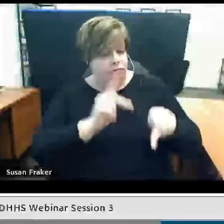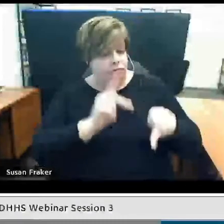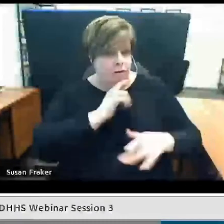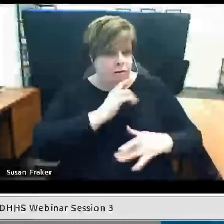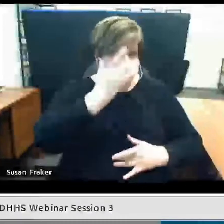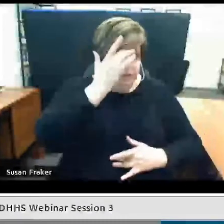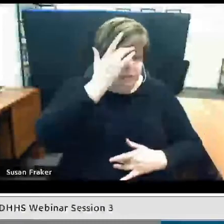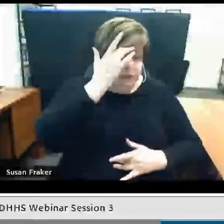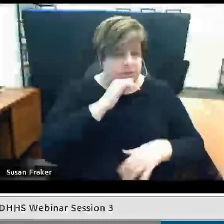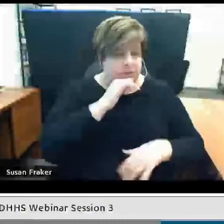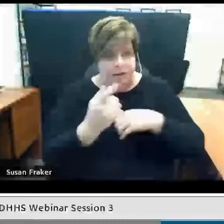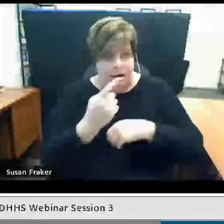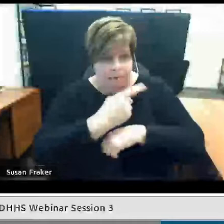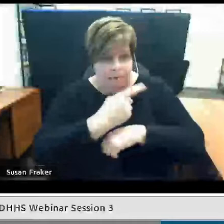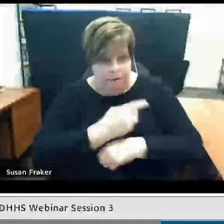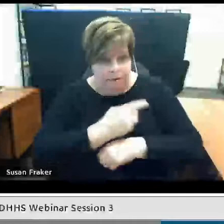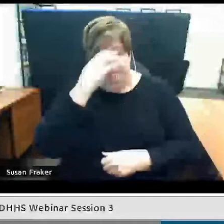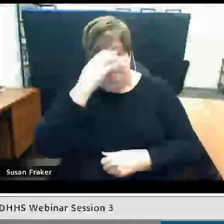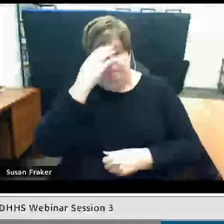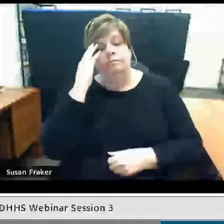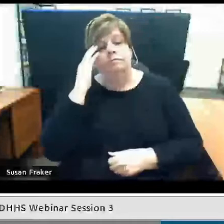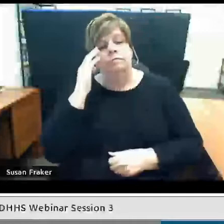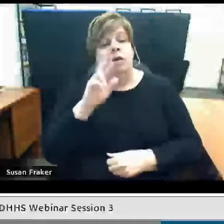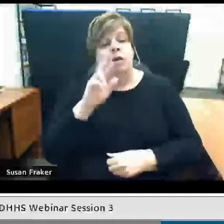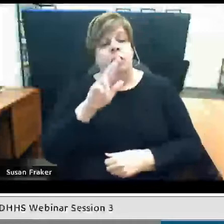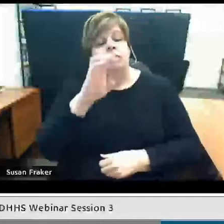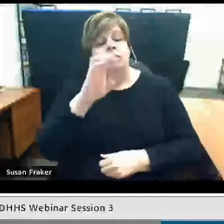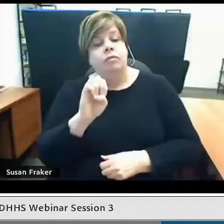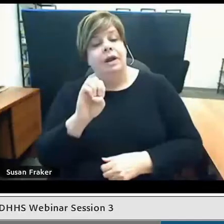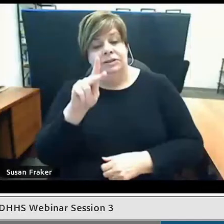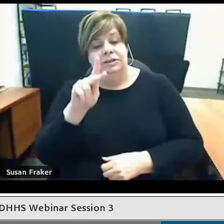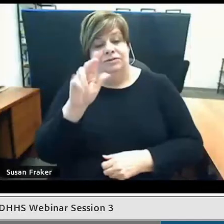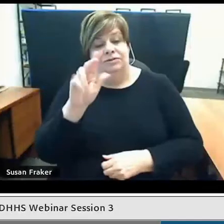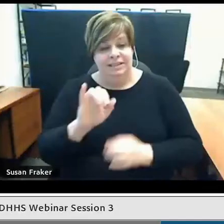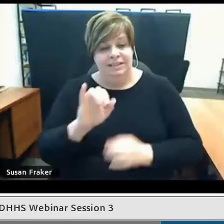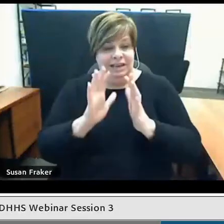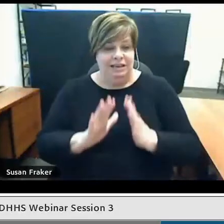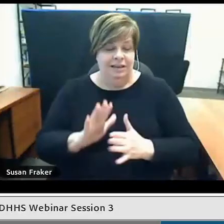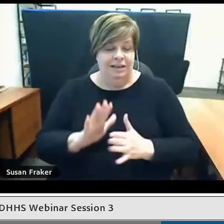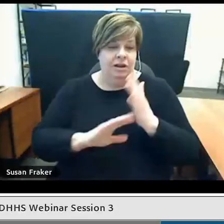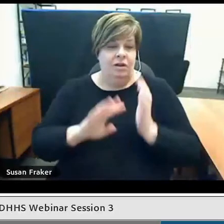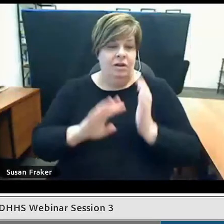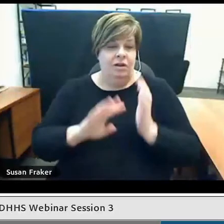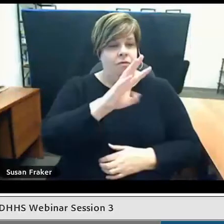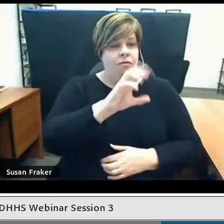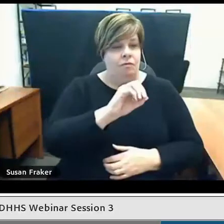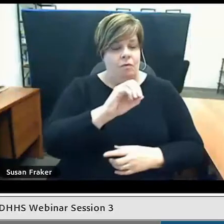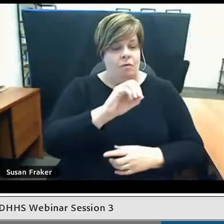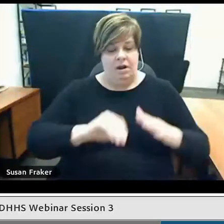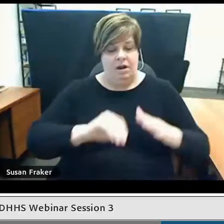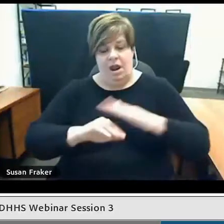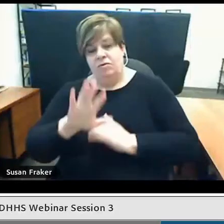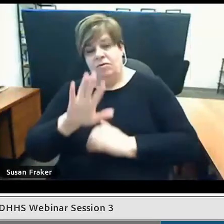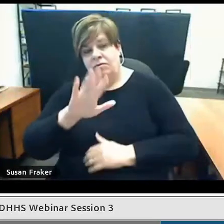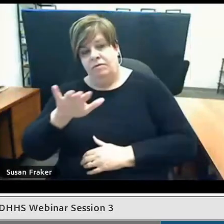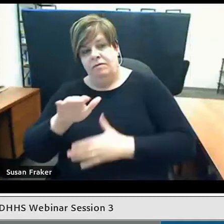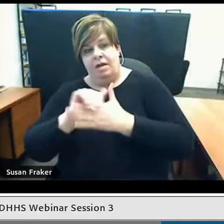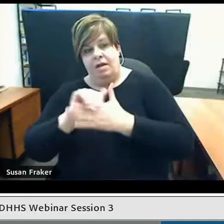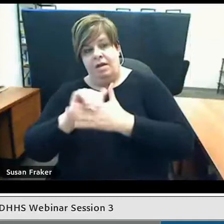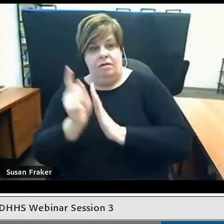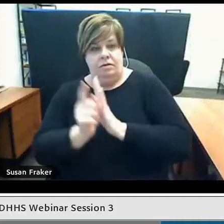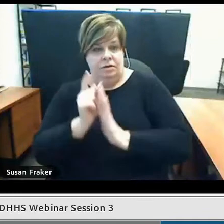not available. Current rates for Kentucky interpreters are $40 to $55 an hour, and